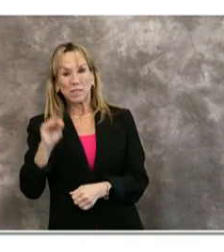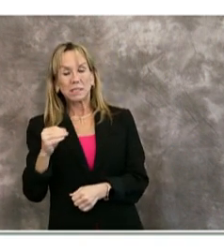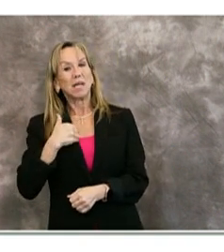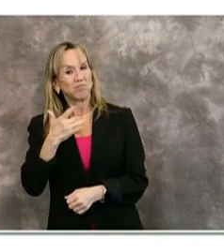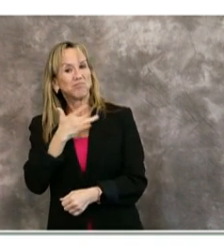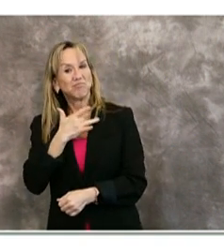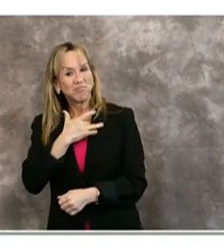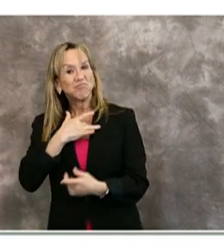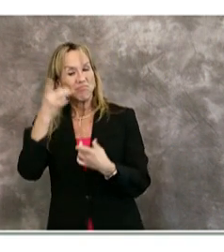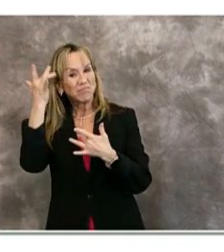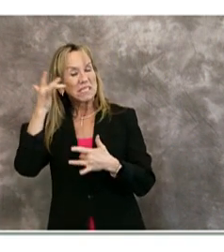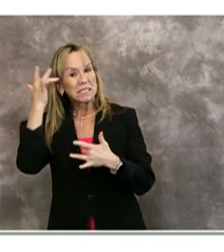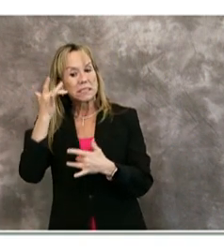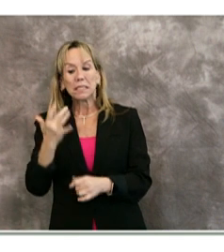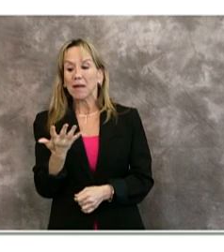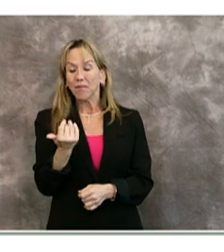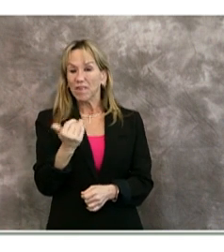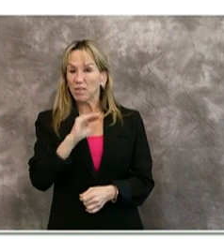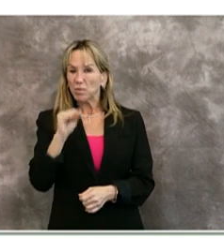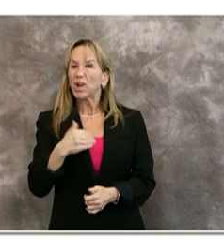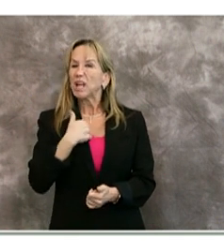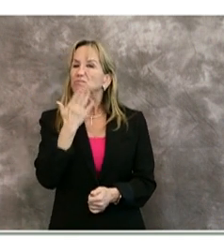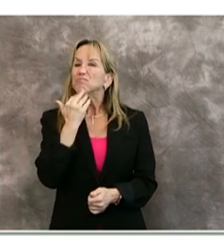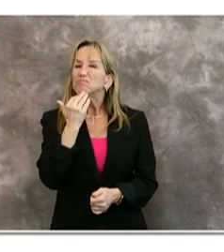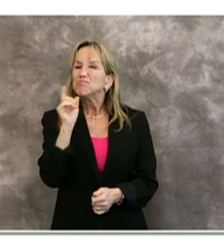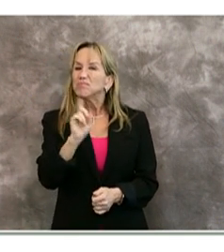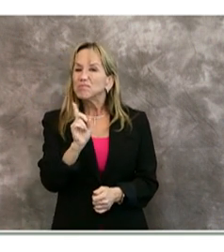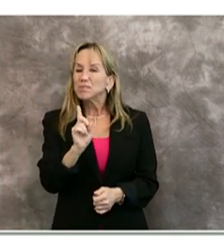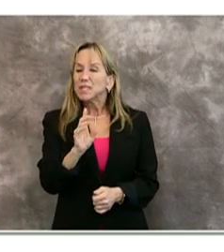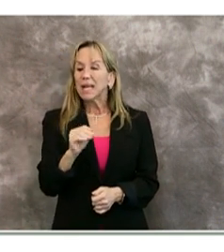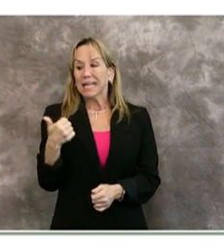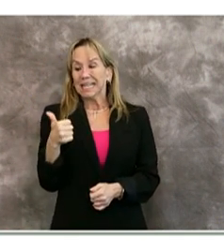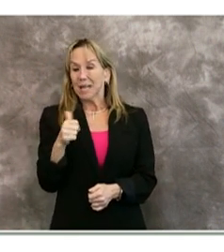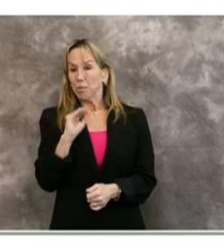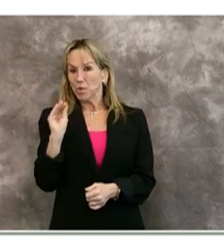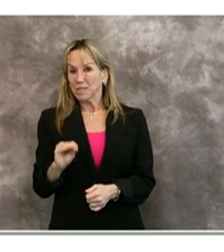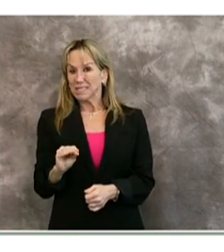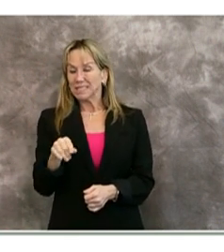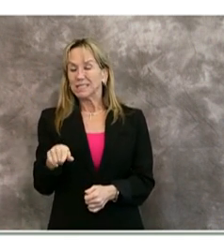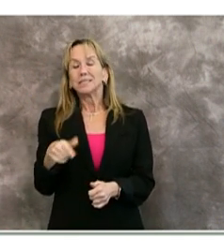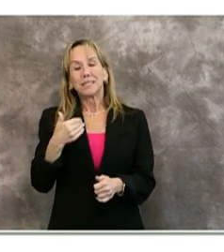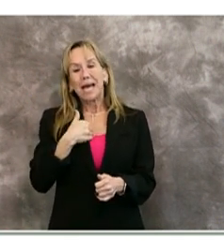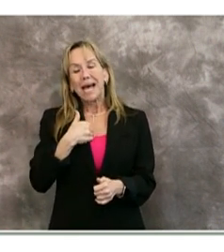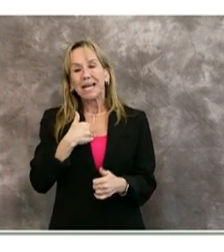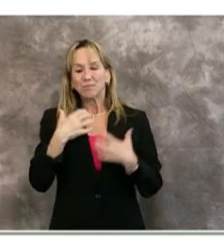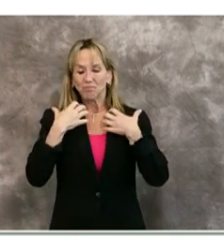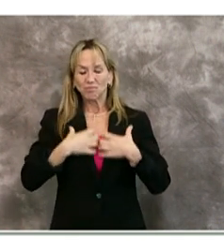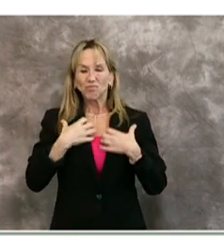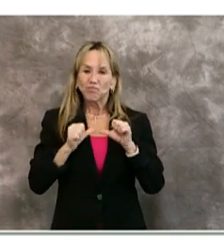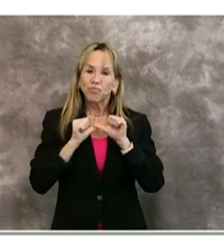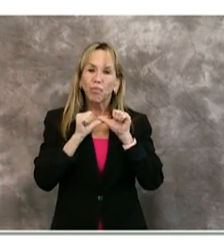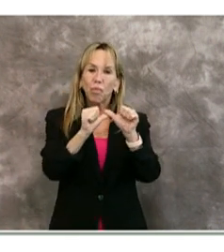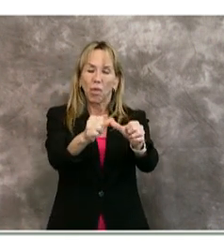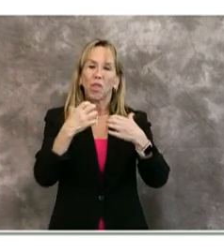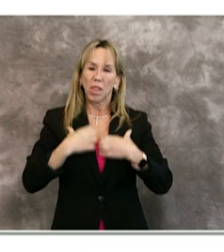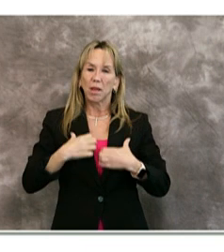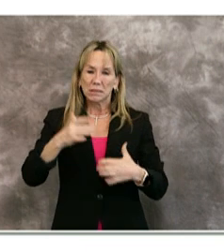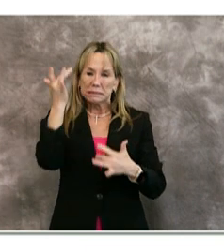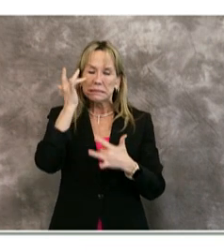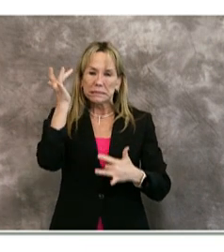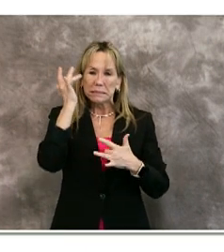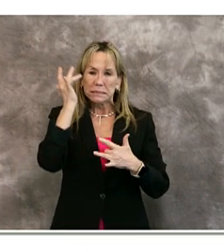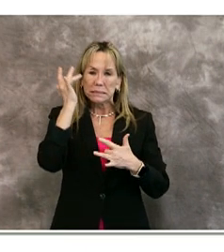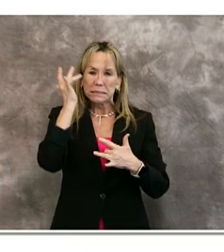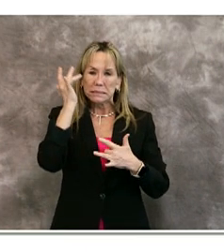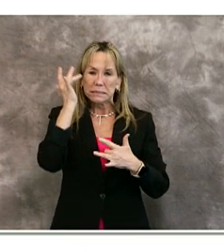disease, 15% had diabetes, and 10% had chronic lung disease. Of